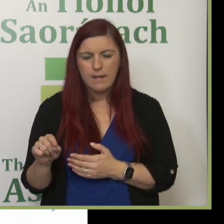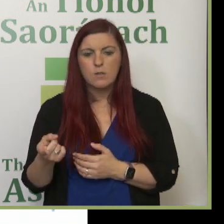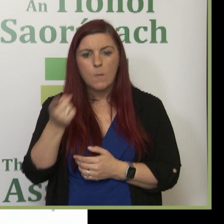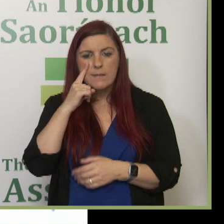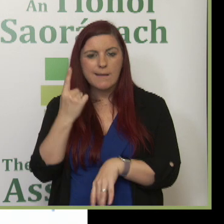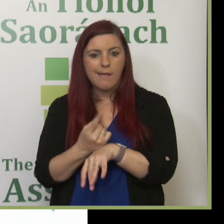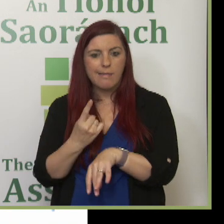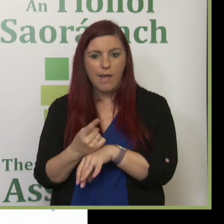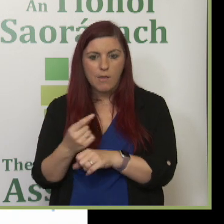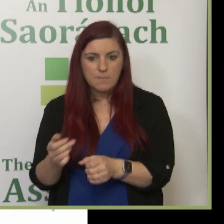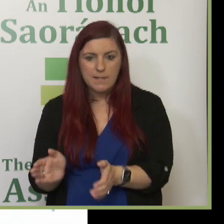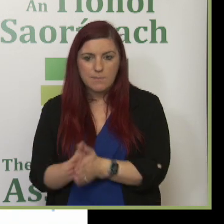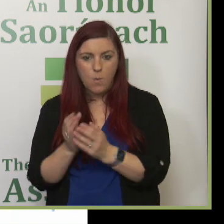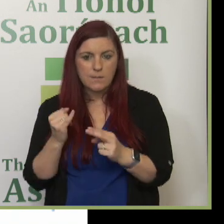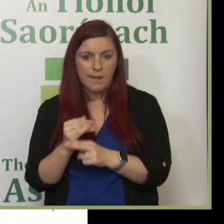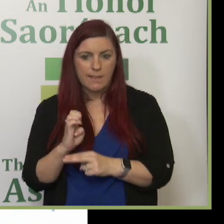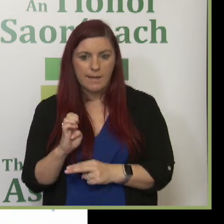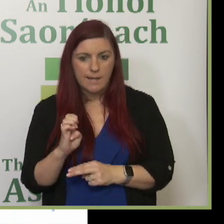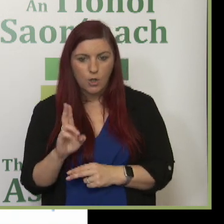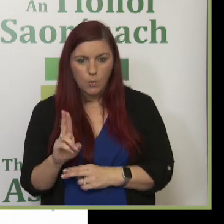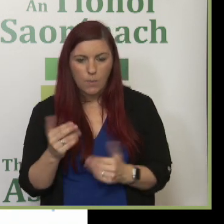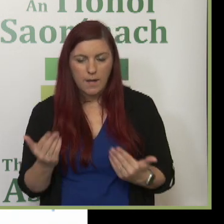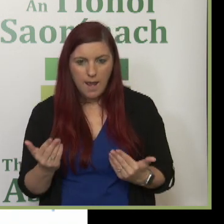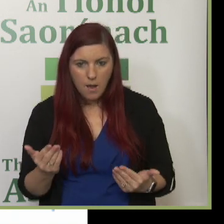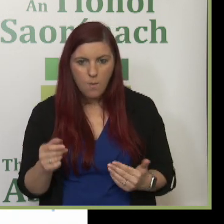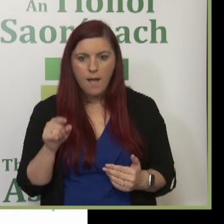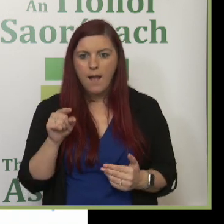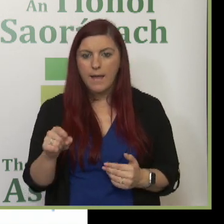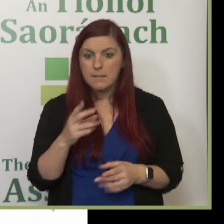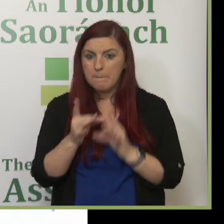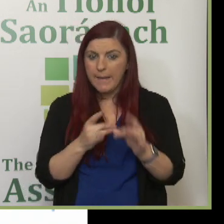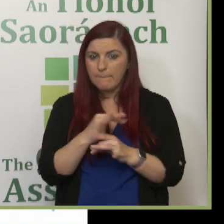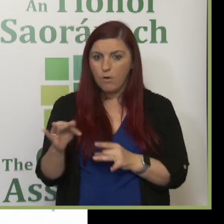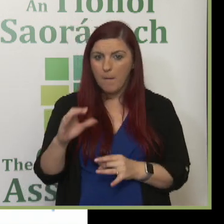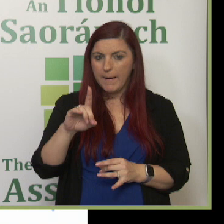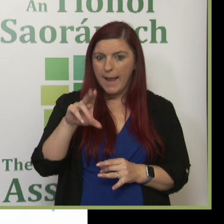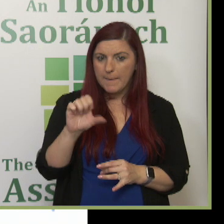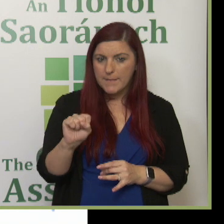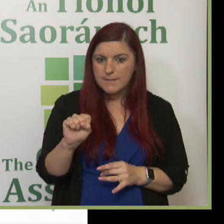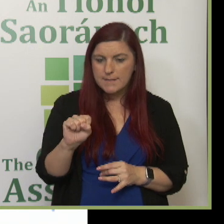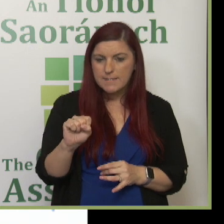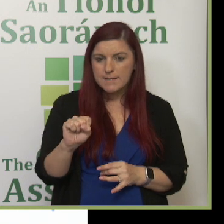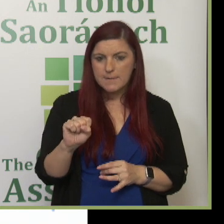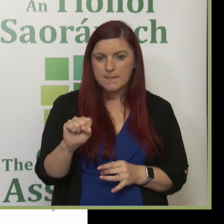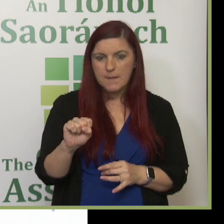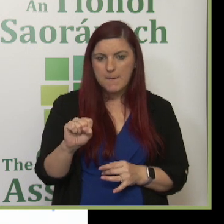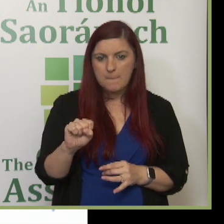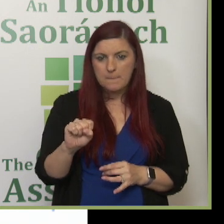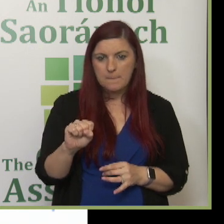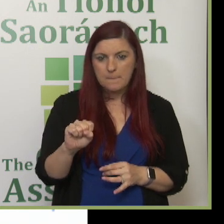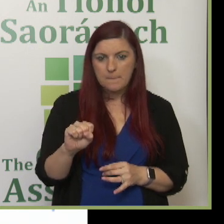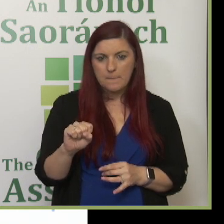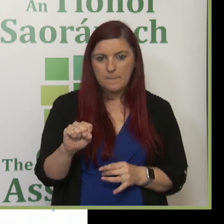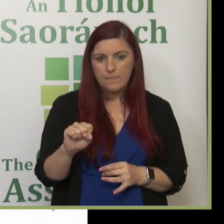in the EU. It can be made from cannabidiol, that's CBD. You see a lot of that advertised now in the commercial